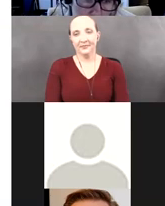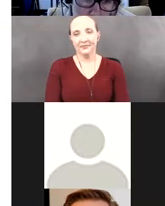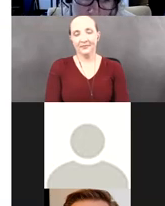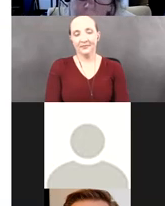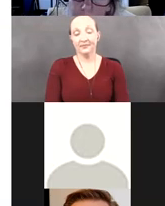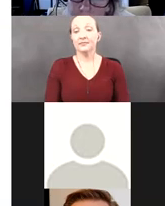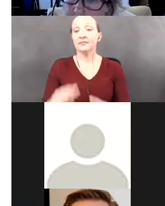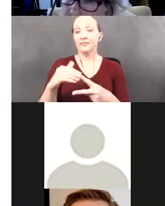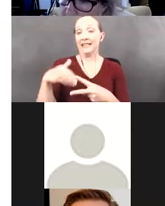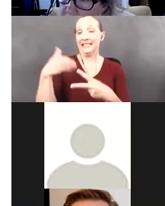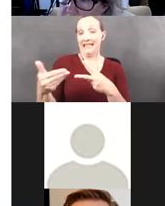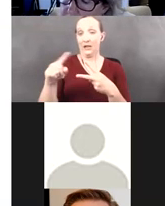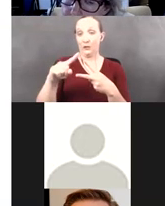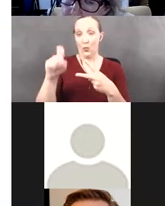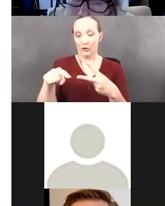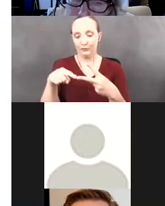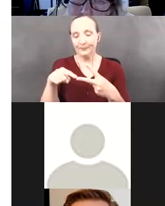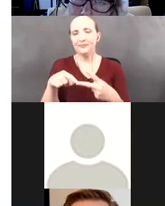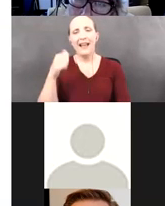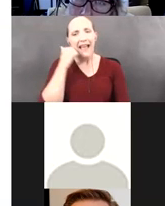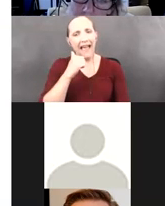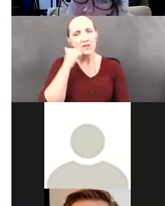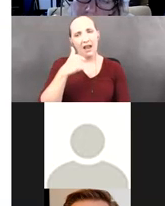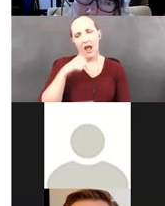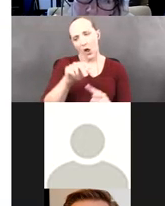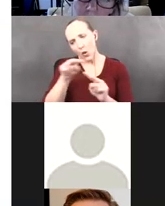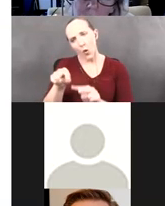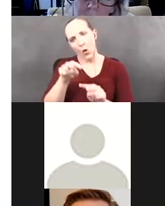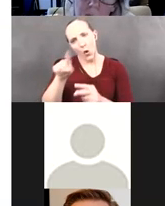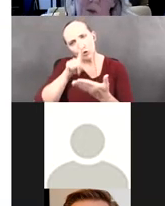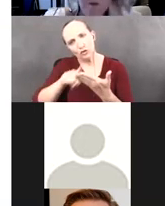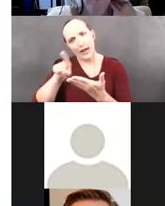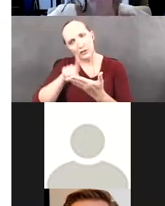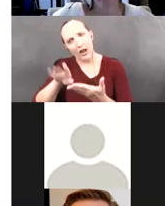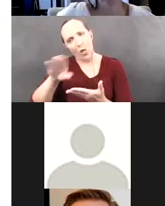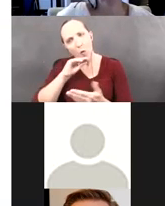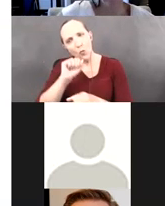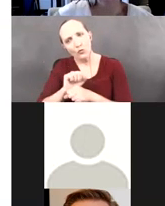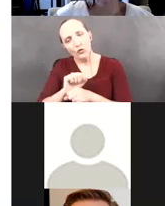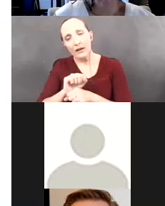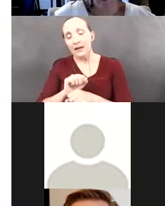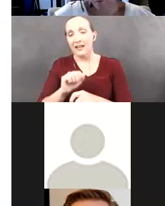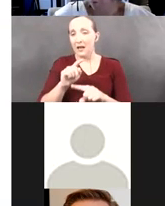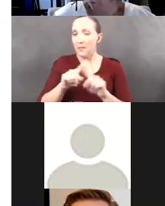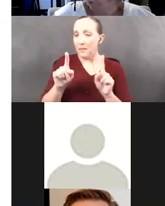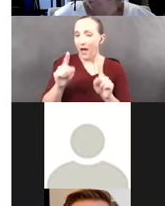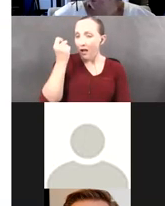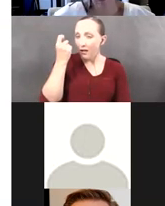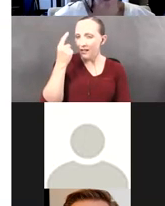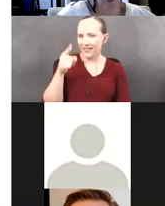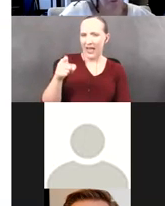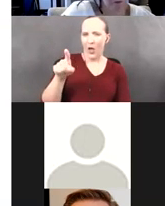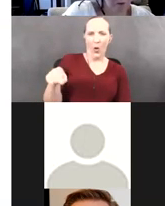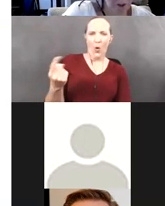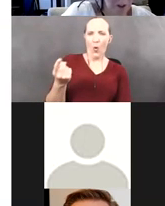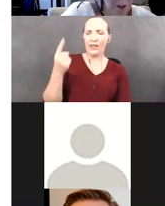And the next question says, every day I check Siguiente their homework, pregunta, todos los but días yo they've only reviso checked to do la this in tarea, class. Is there any way that